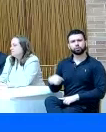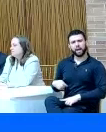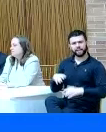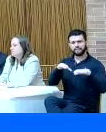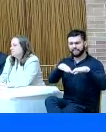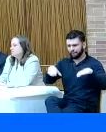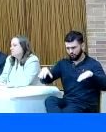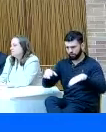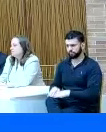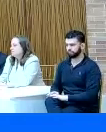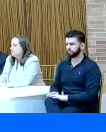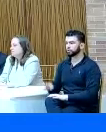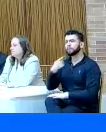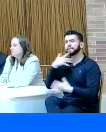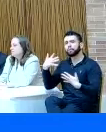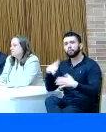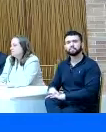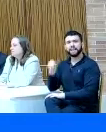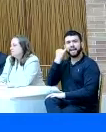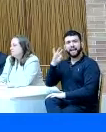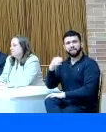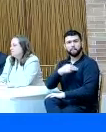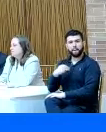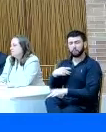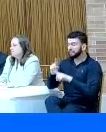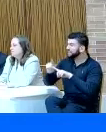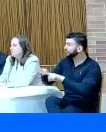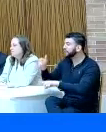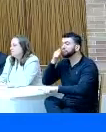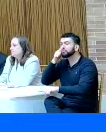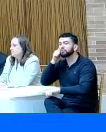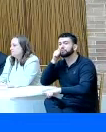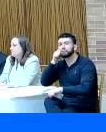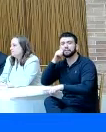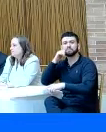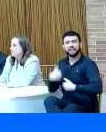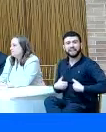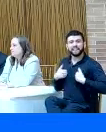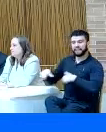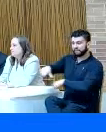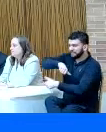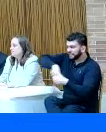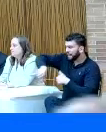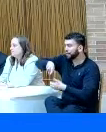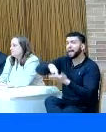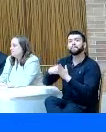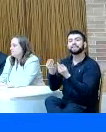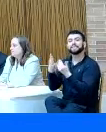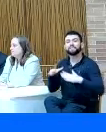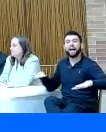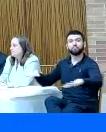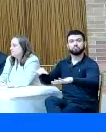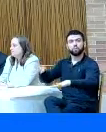members of different races live together racial mixtures tend to have a depressing effect on land